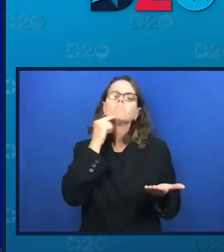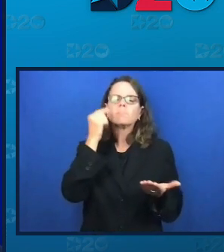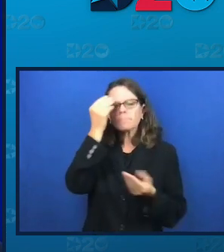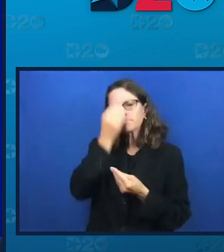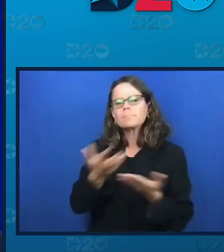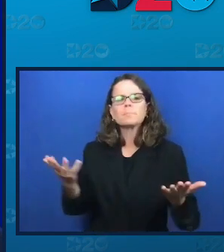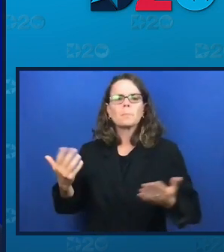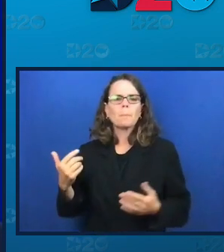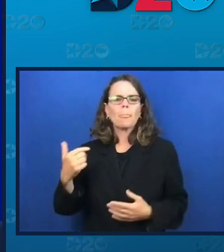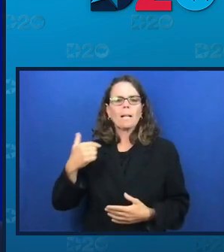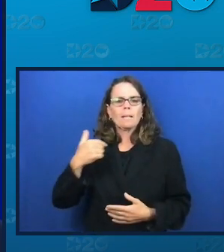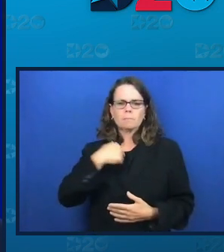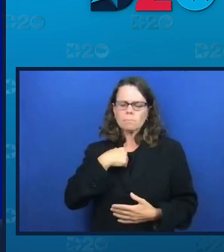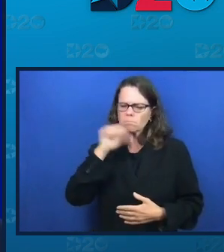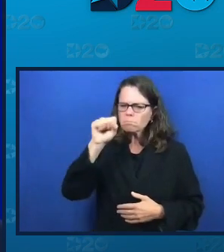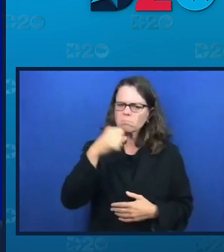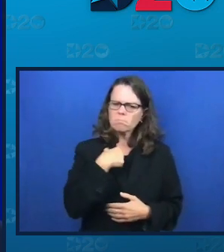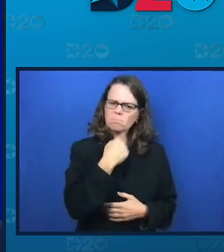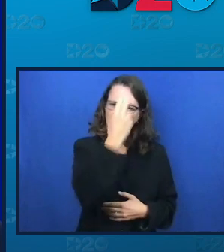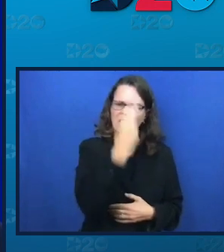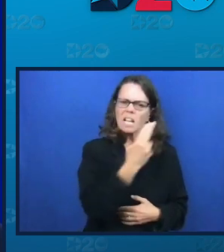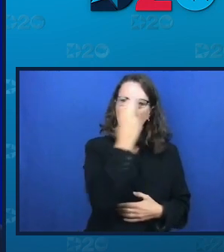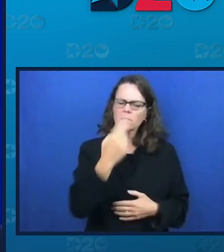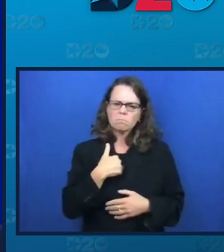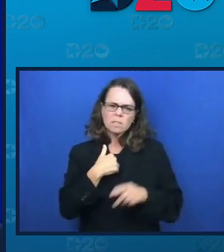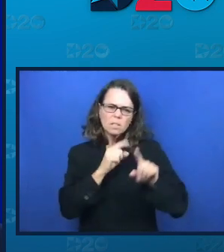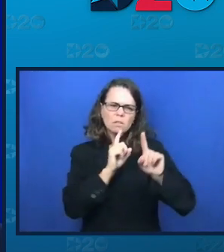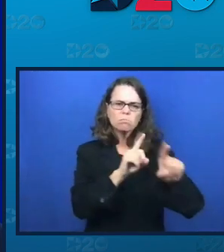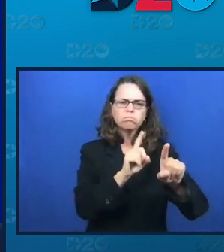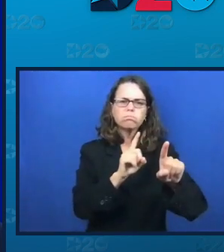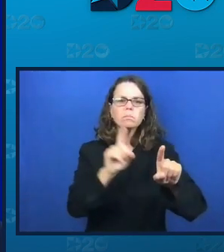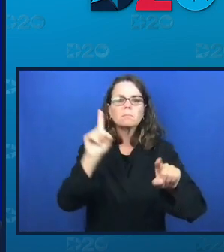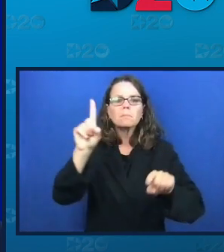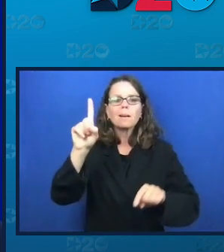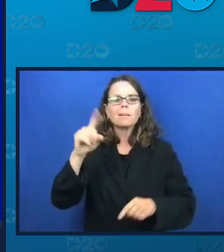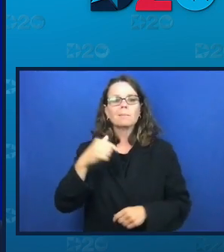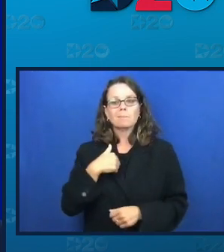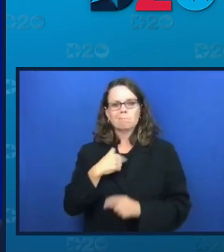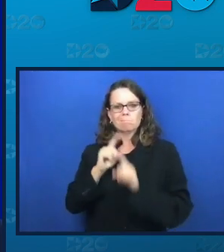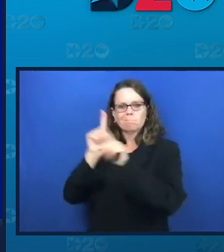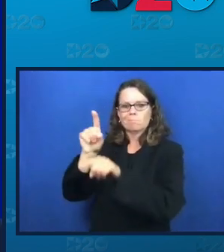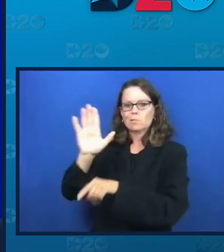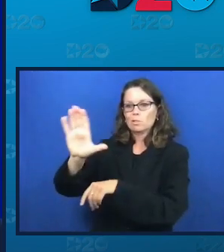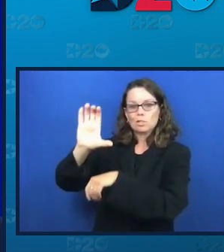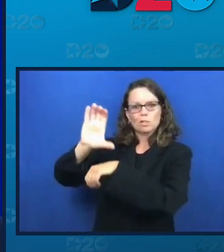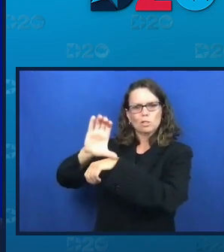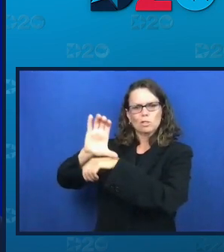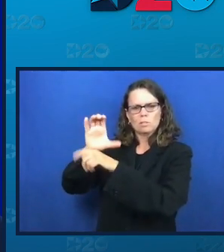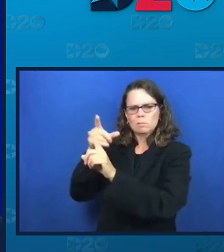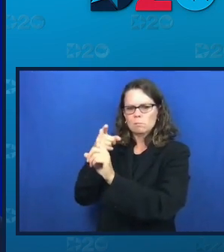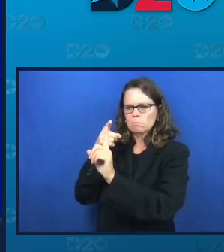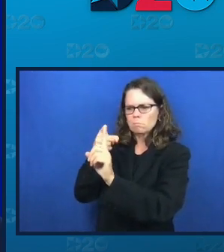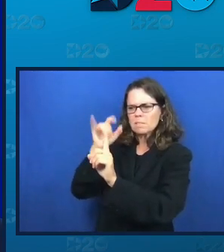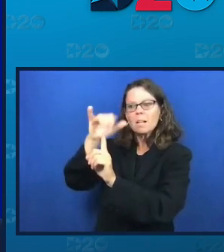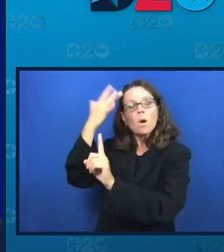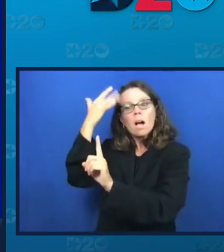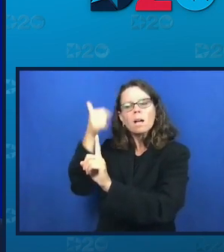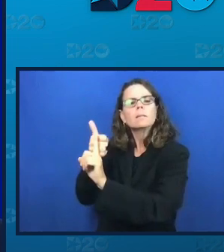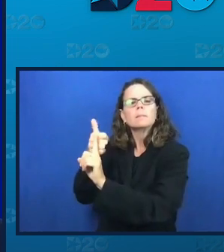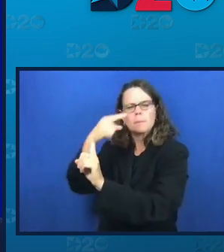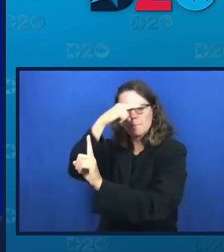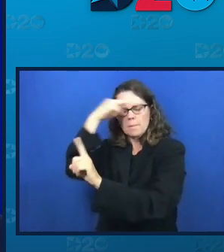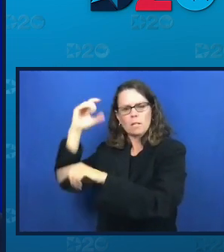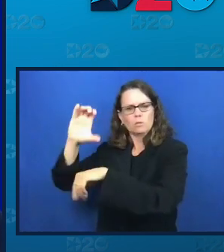I found, particularly, the black church. In this case, with an AME, it was not an Episcopal